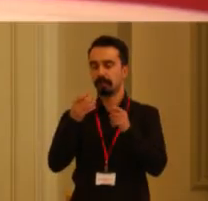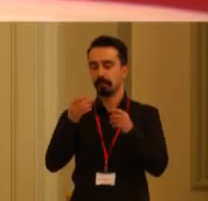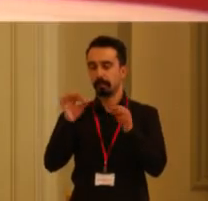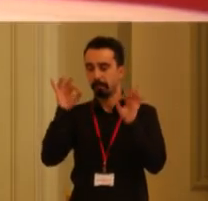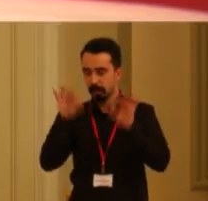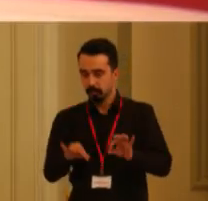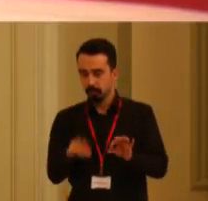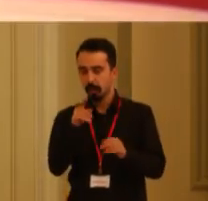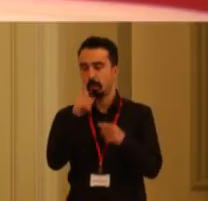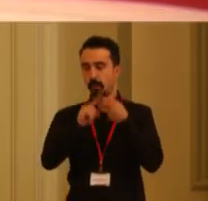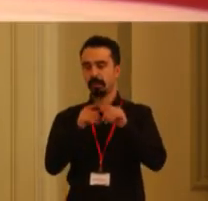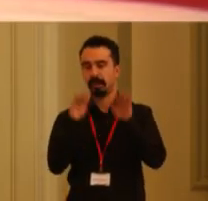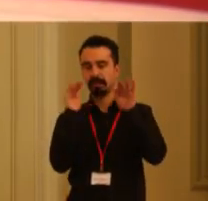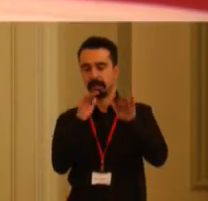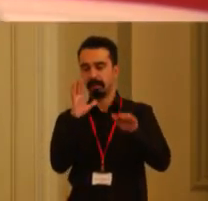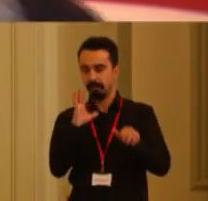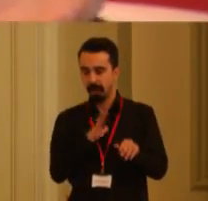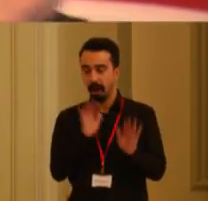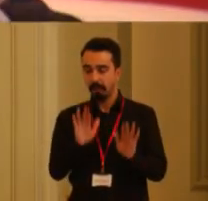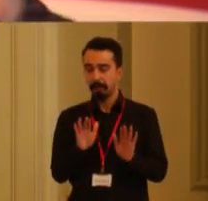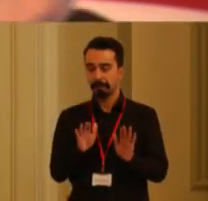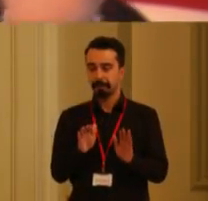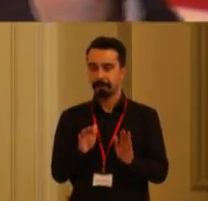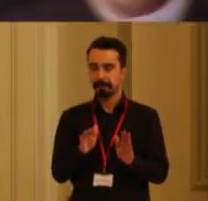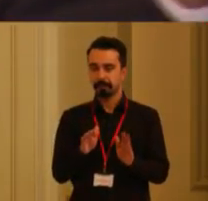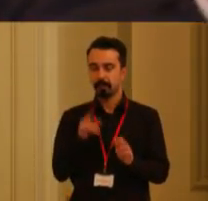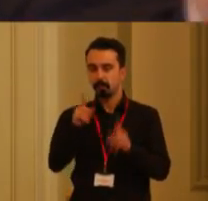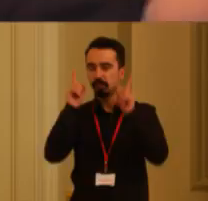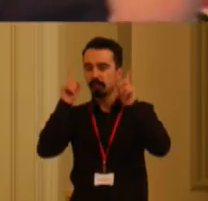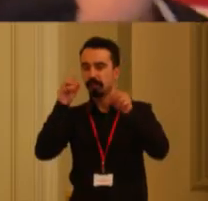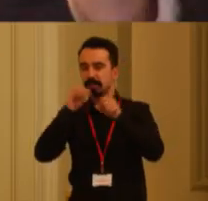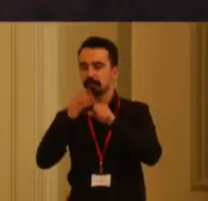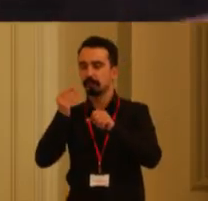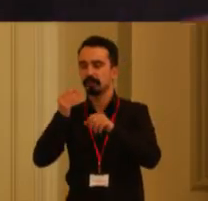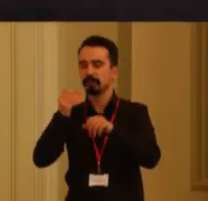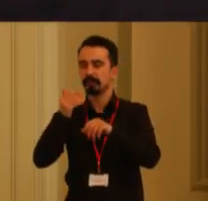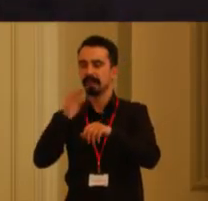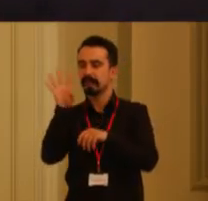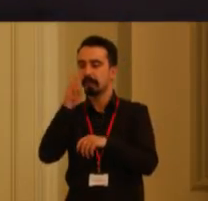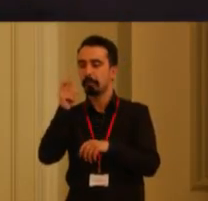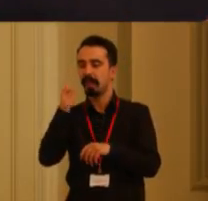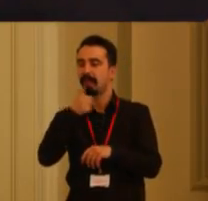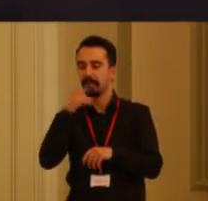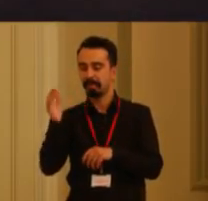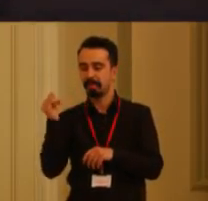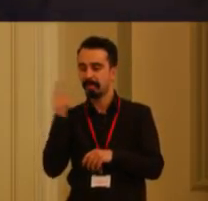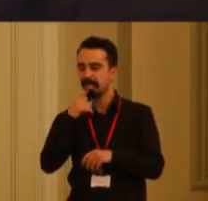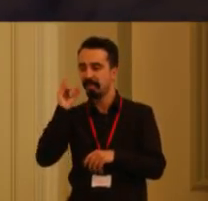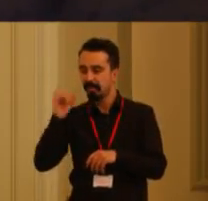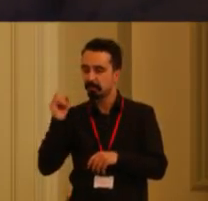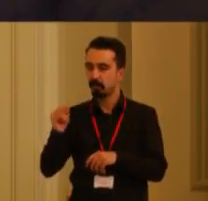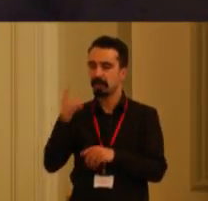the age of election to become younger. Initially there was resistance, but I think public transformation supports it. But we've